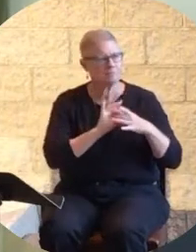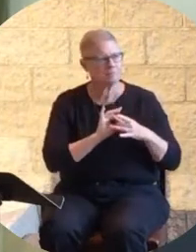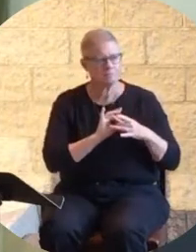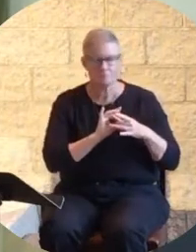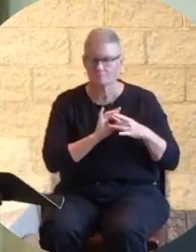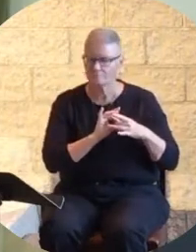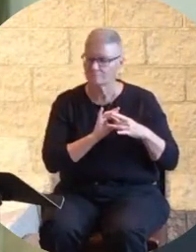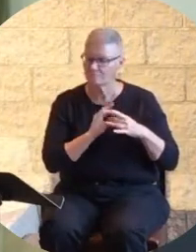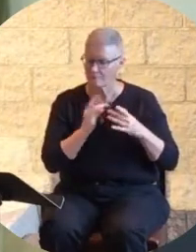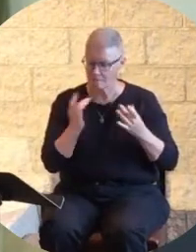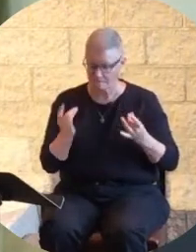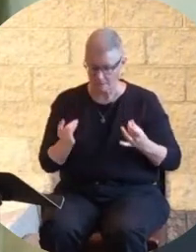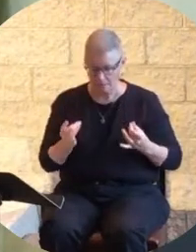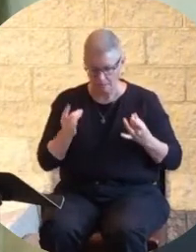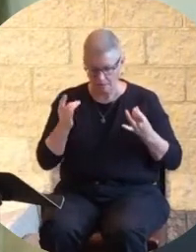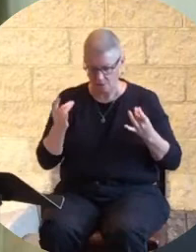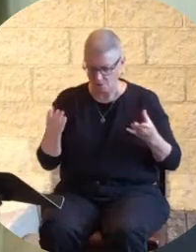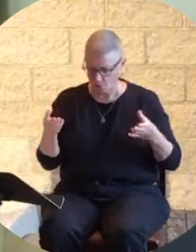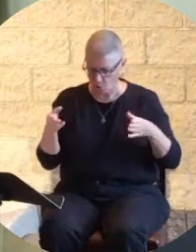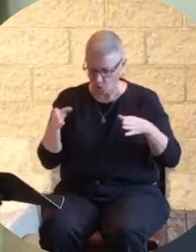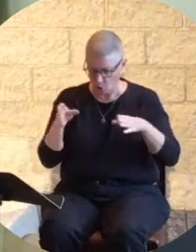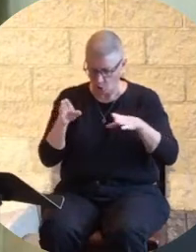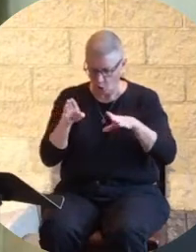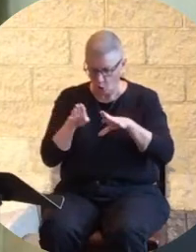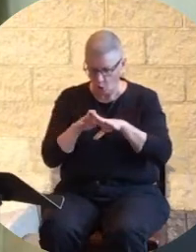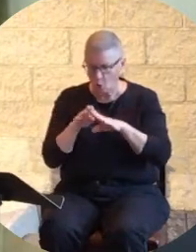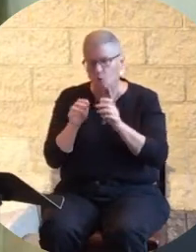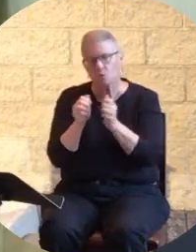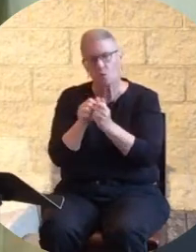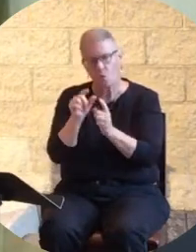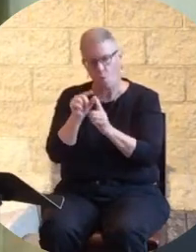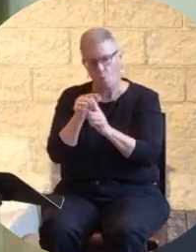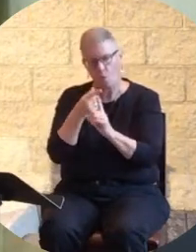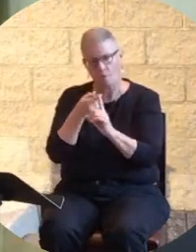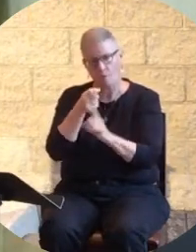of meditation with these words from Nelson Mandela.